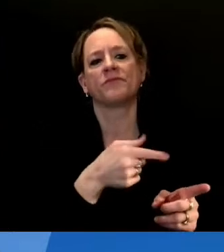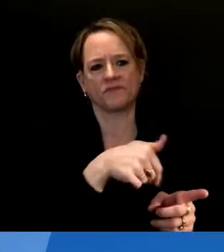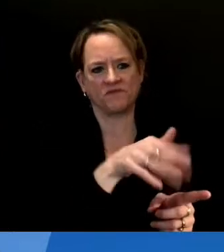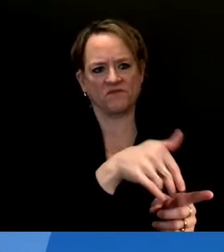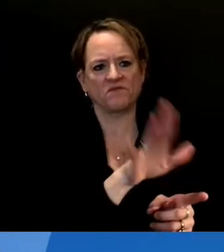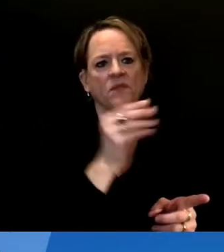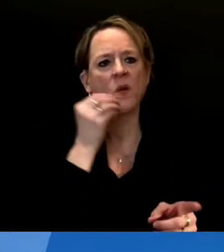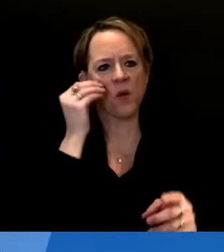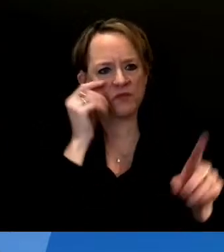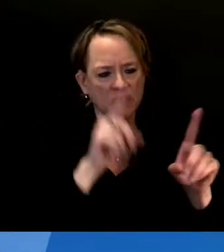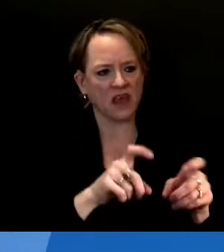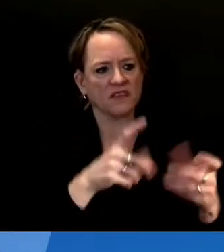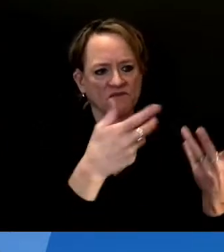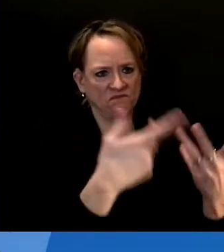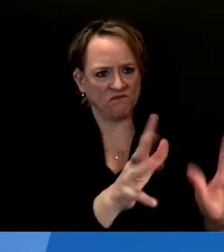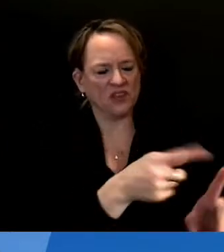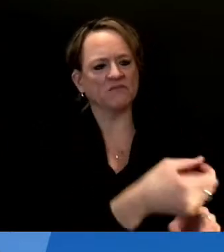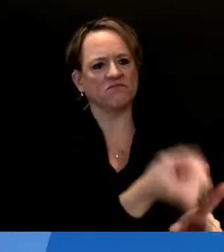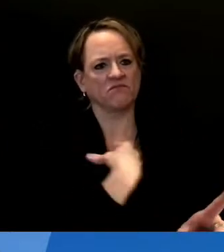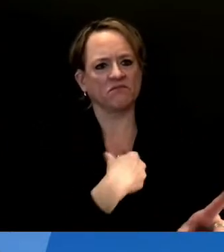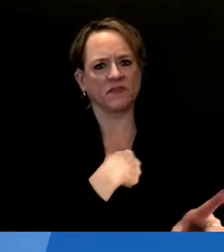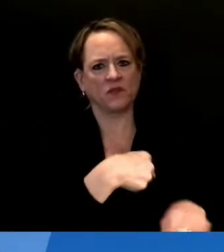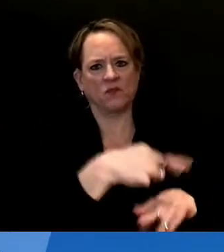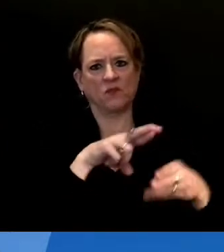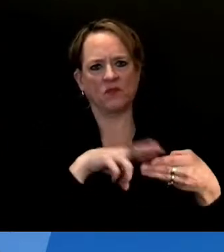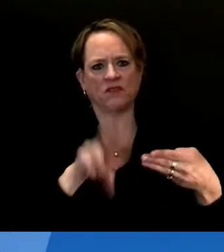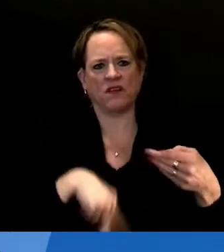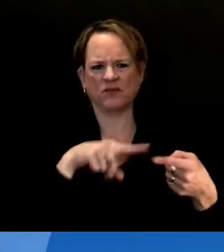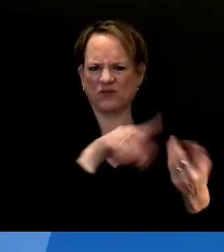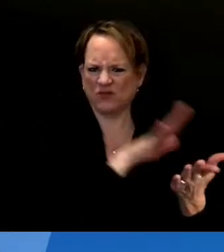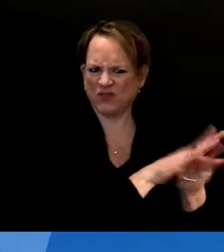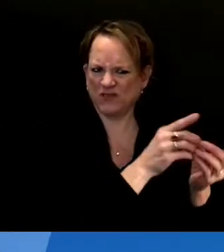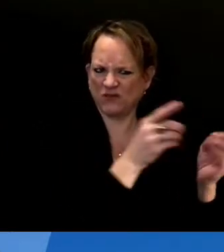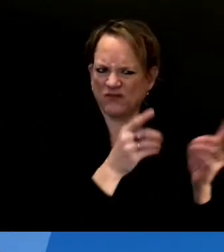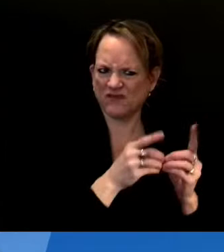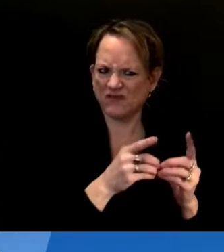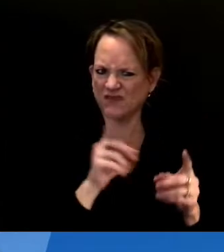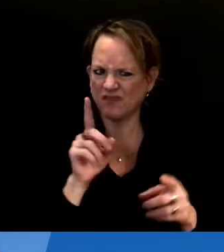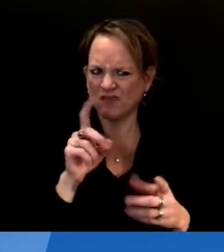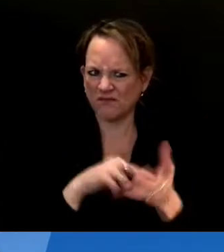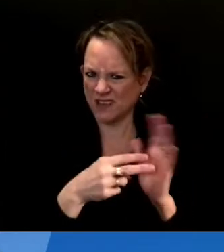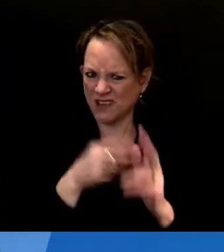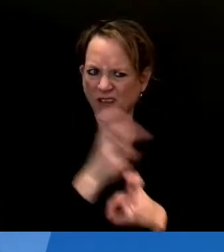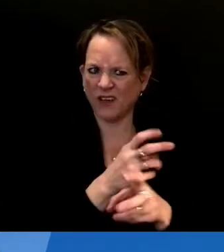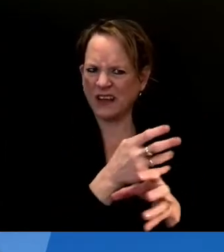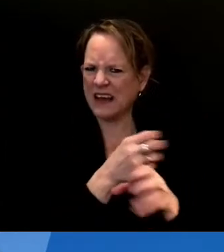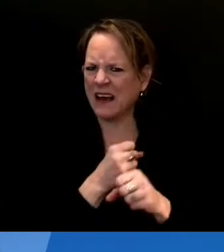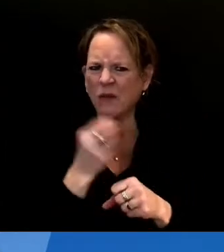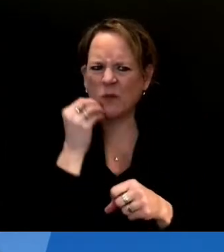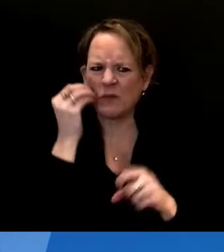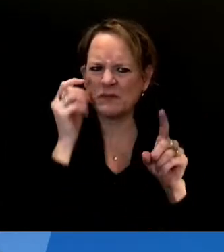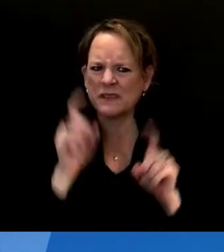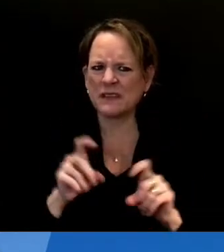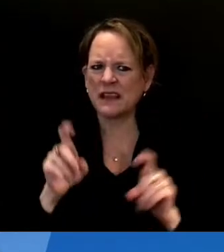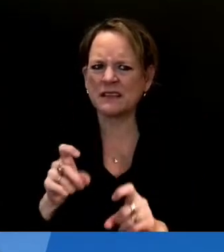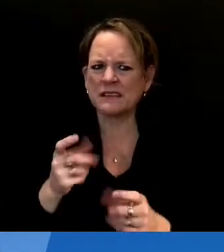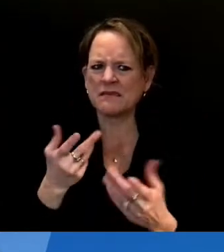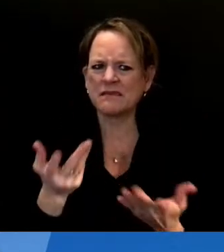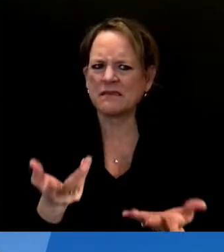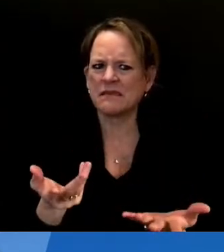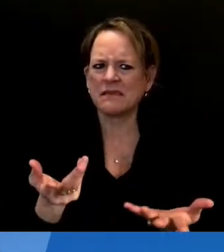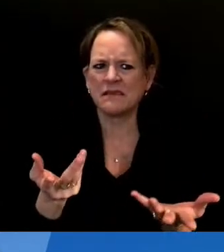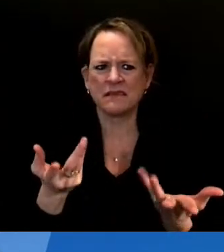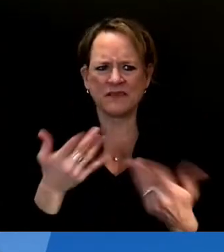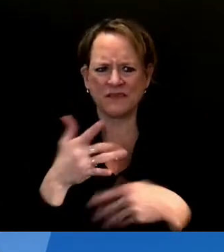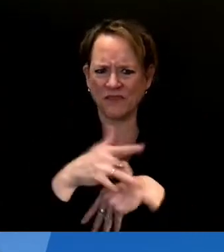be somewhat difficult to come by. So how widespread is this problem? What's the situation on testing availability, particularly in